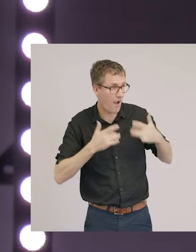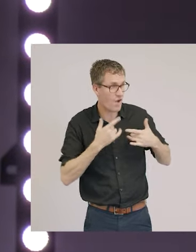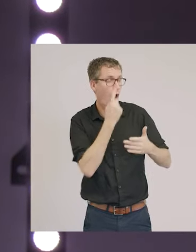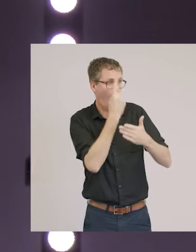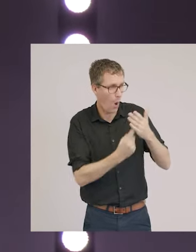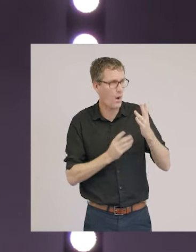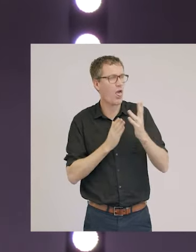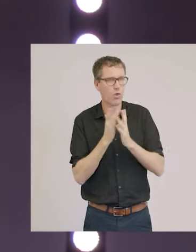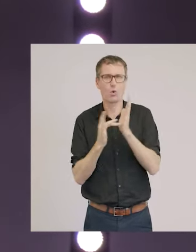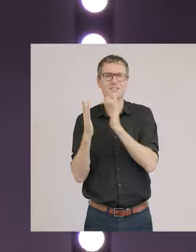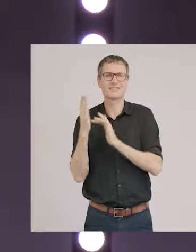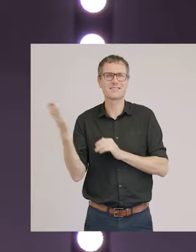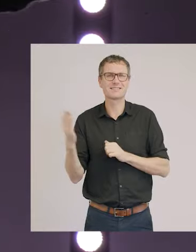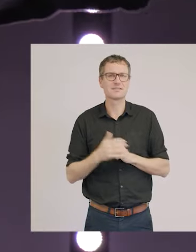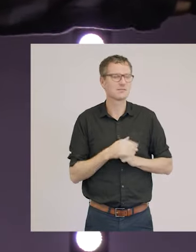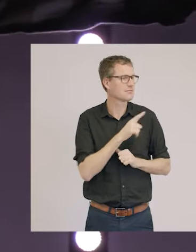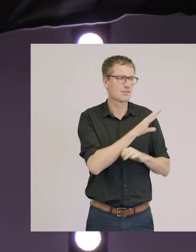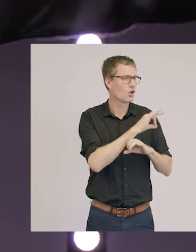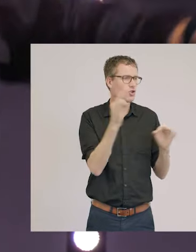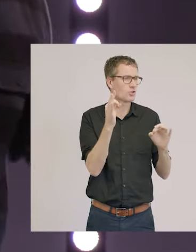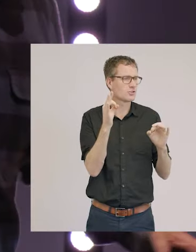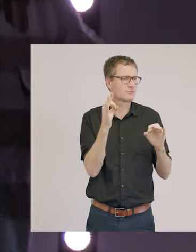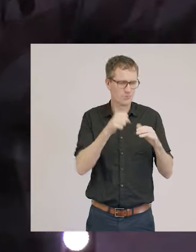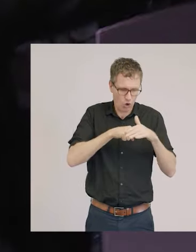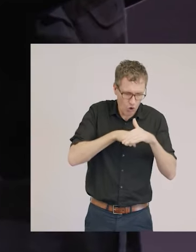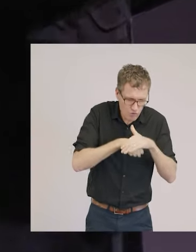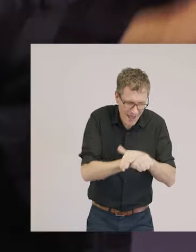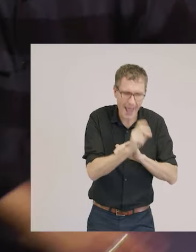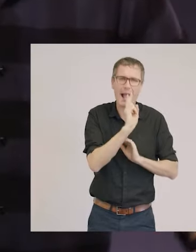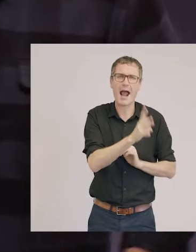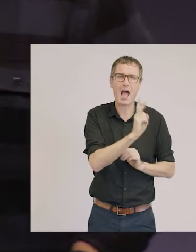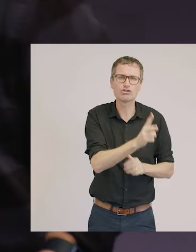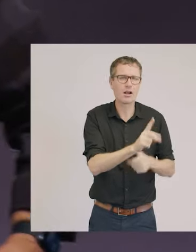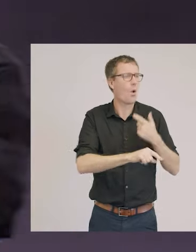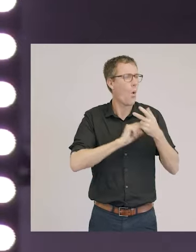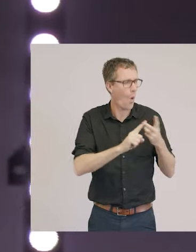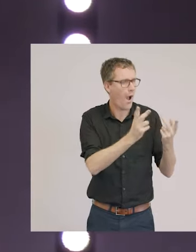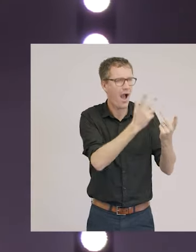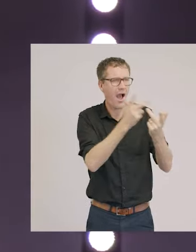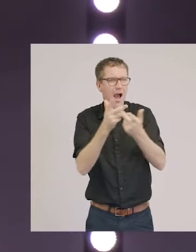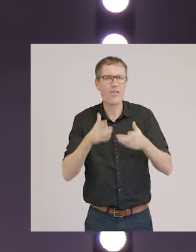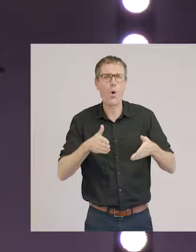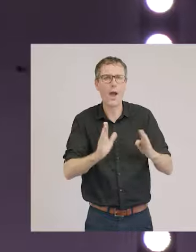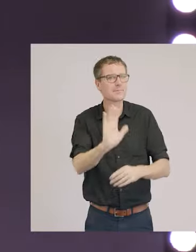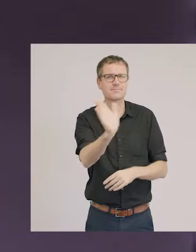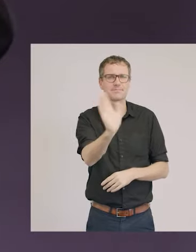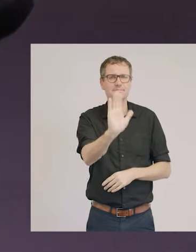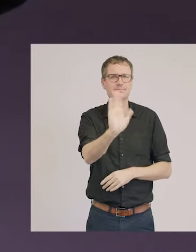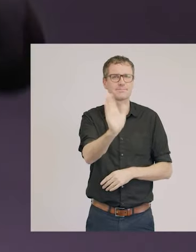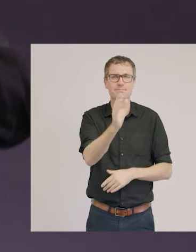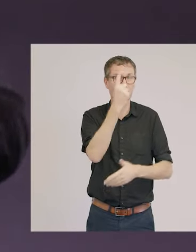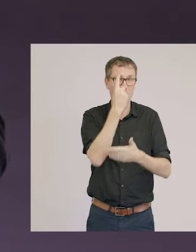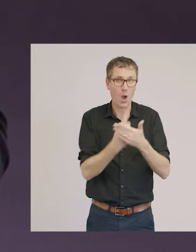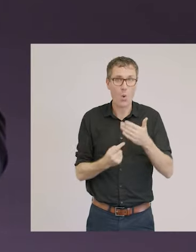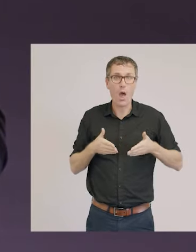You want life, you want eternal life, there is only one way to get it. You can't go down the reincarnation pathway. You can't go down any of the others. The only way to get life